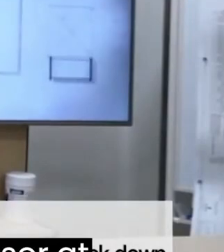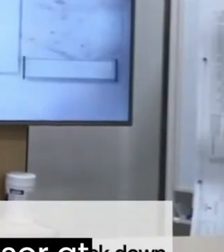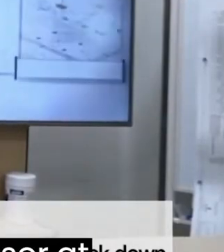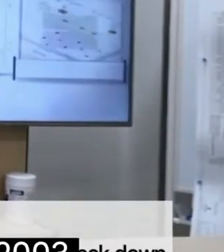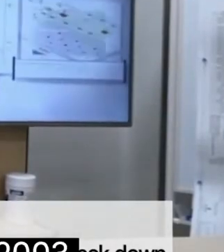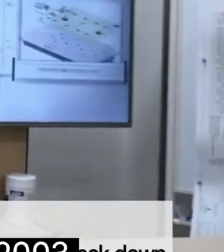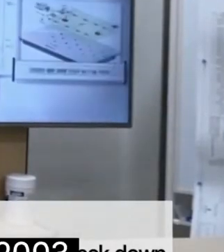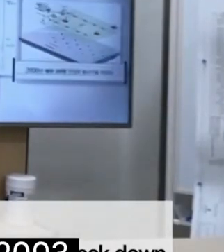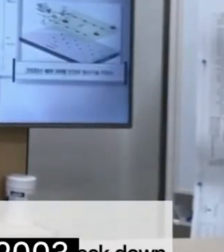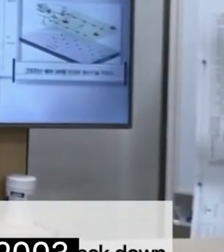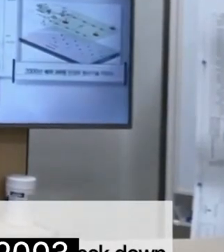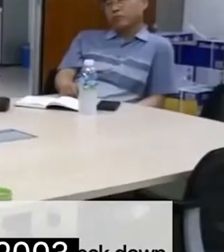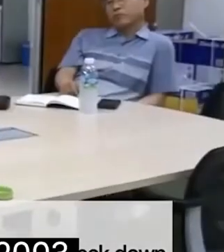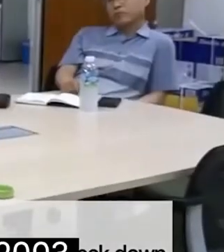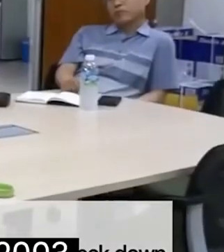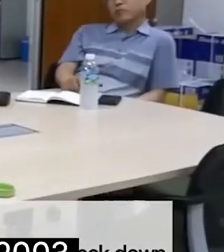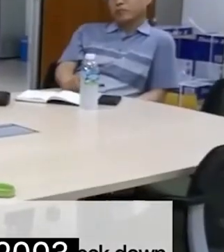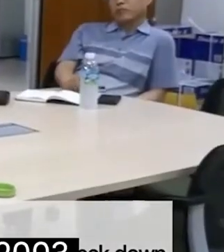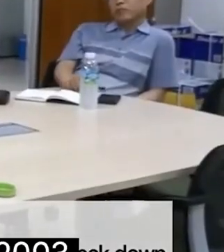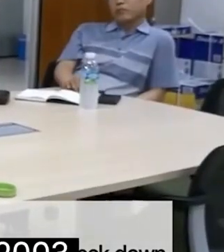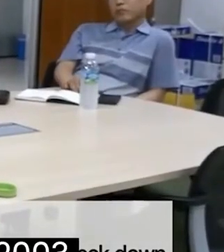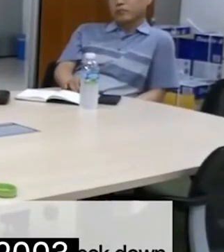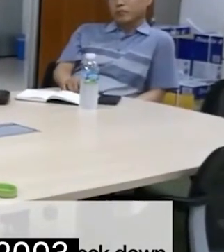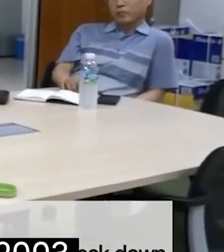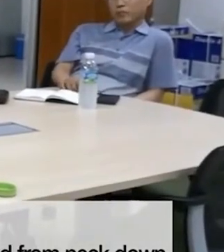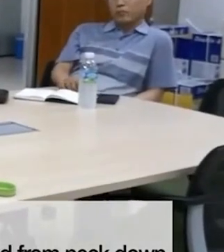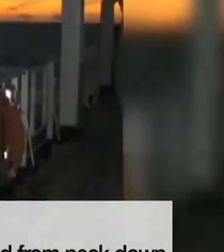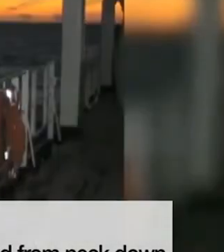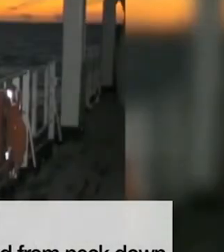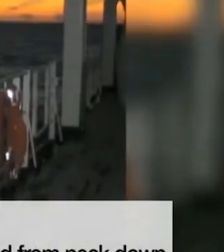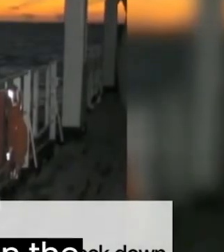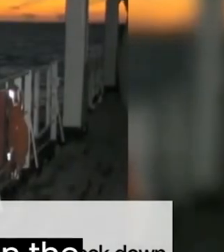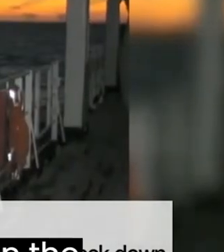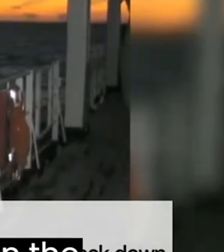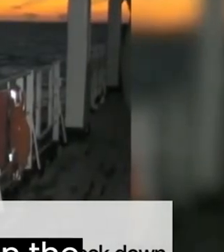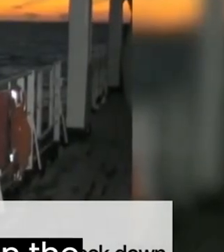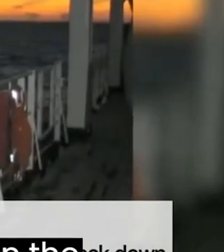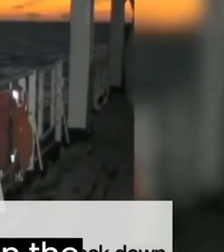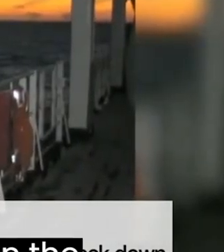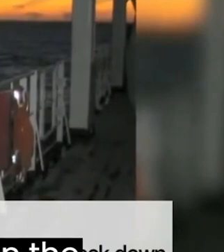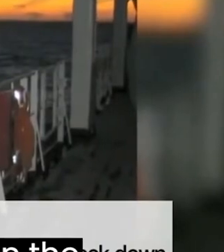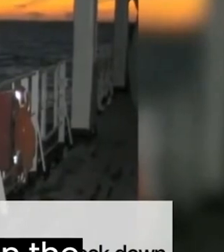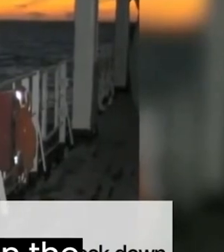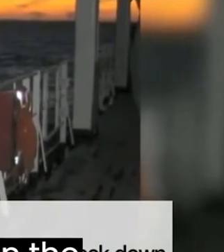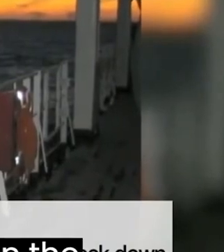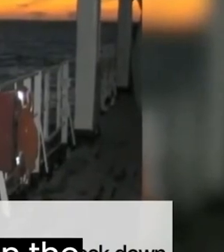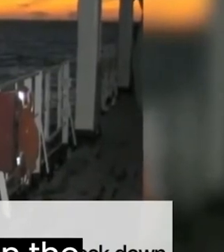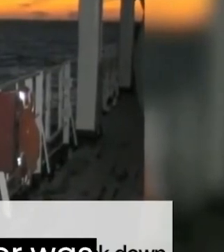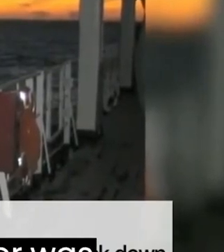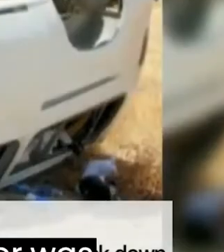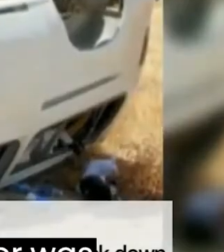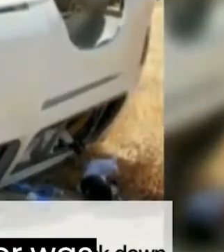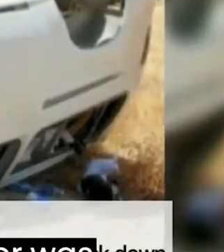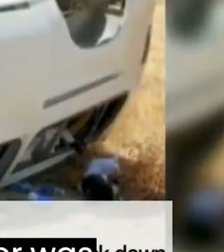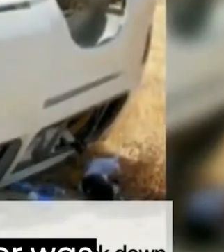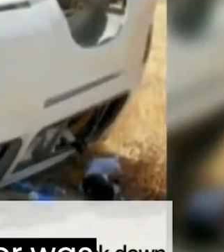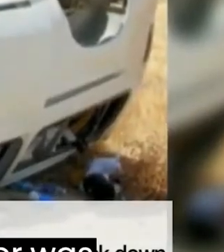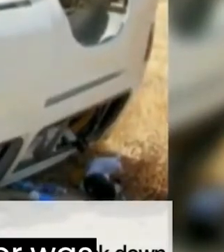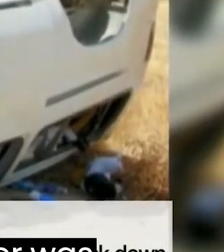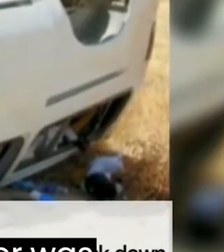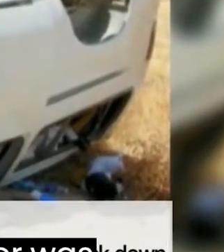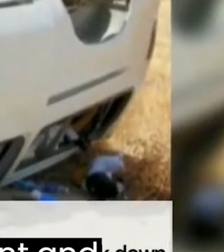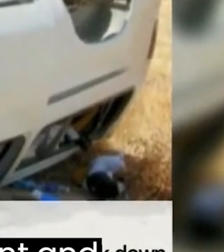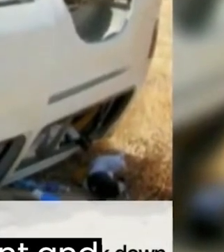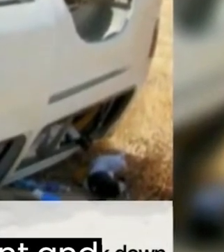been a professor at Seoul National University since 2003. But in 2006, while on a field trip in the U.S. with his students,